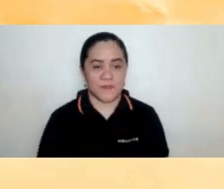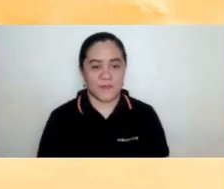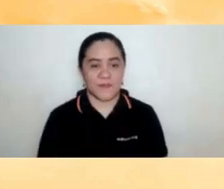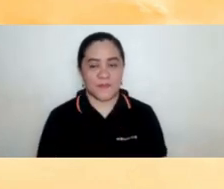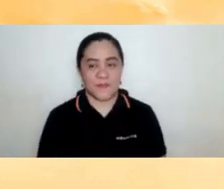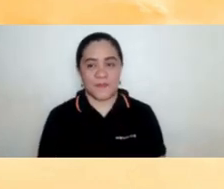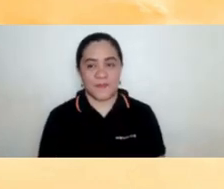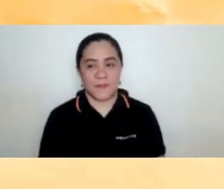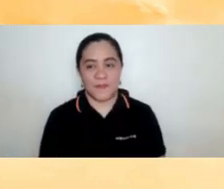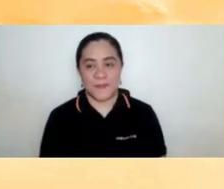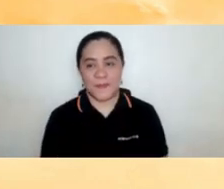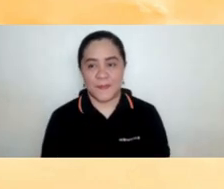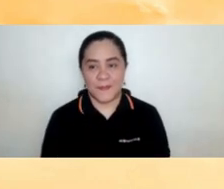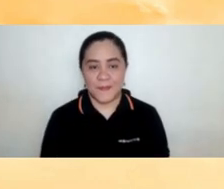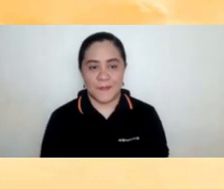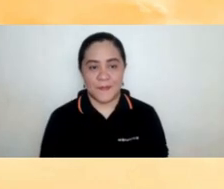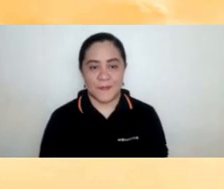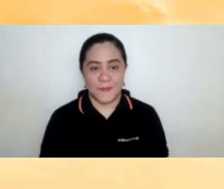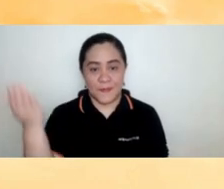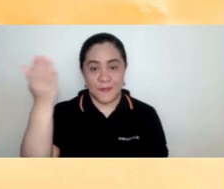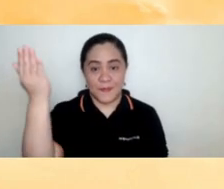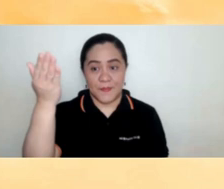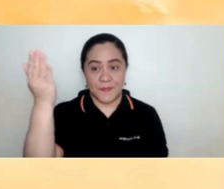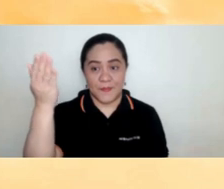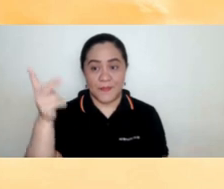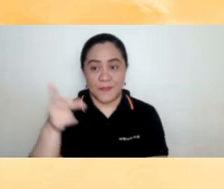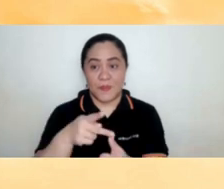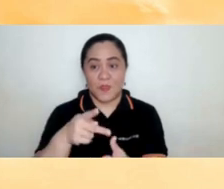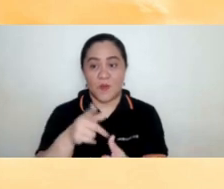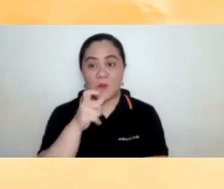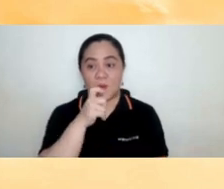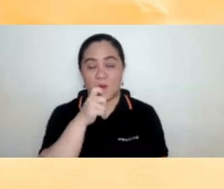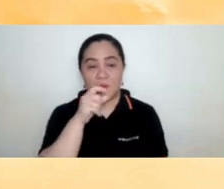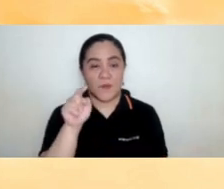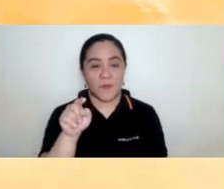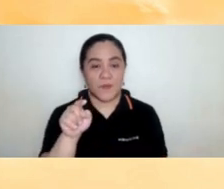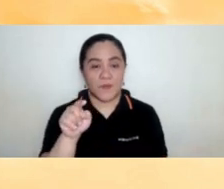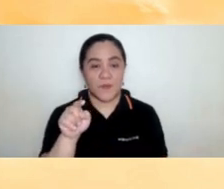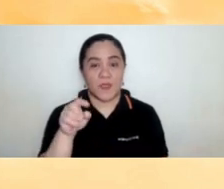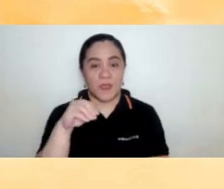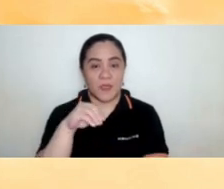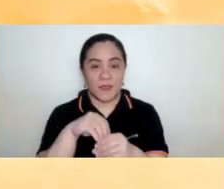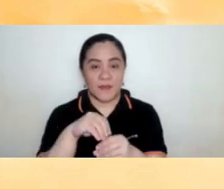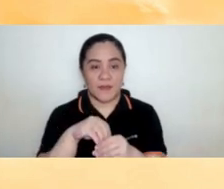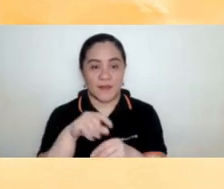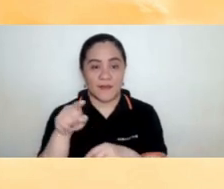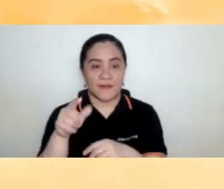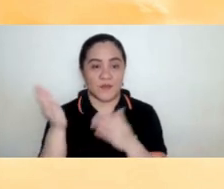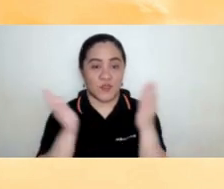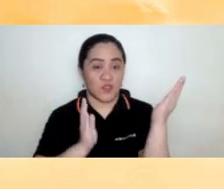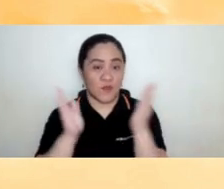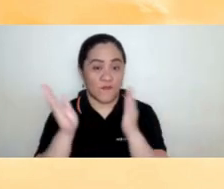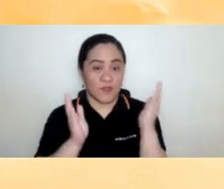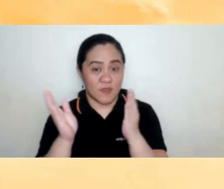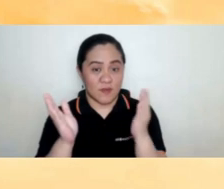speaker. Our resource person is the co-head of clinical services and a clinical